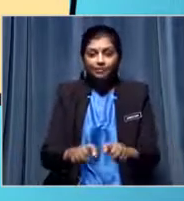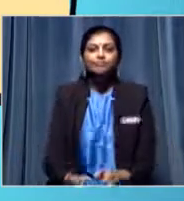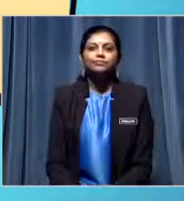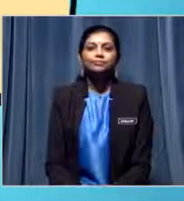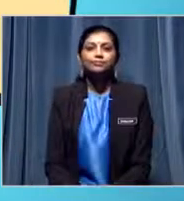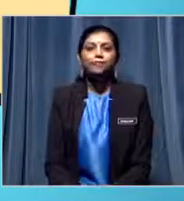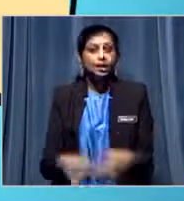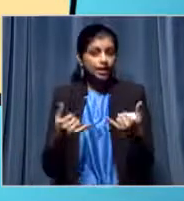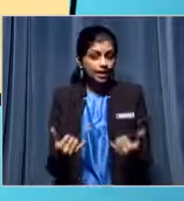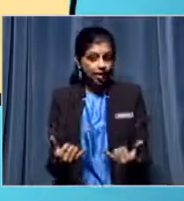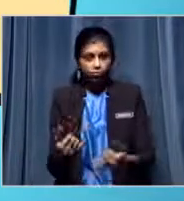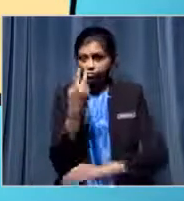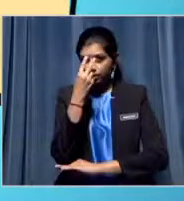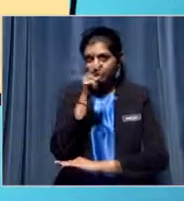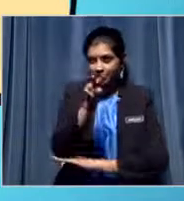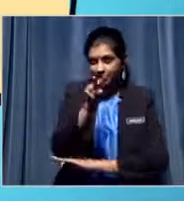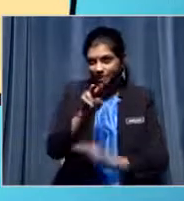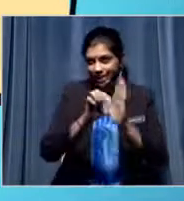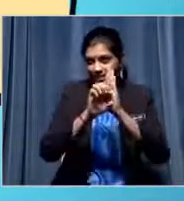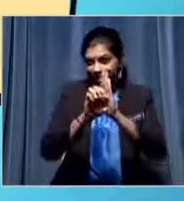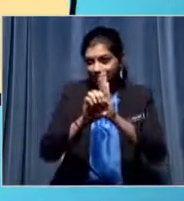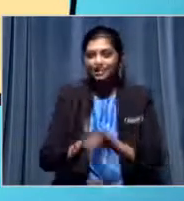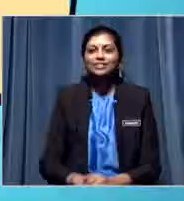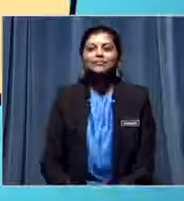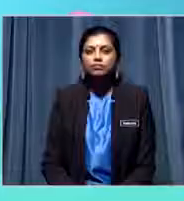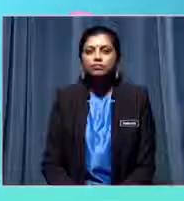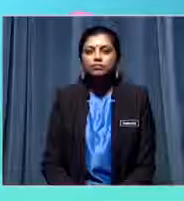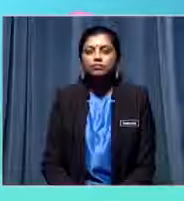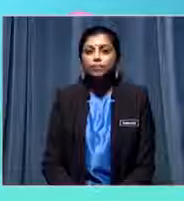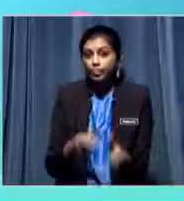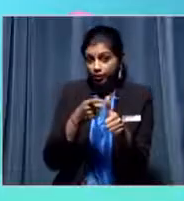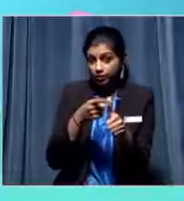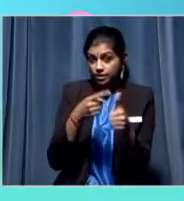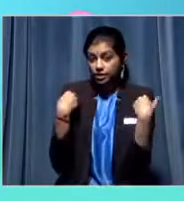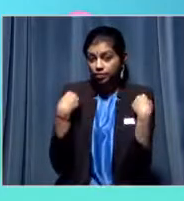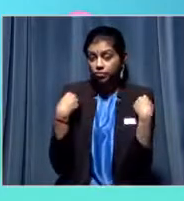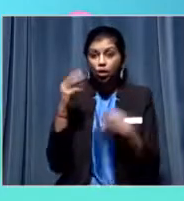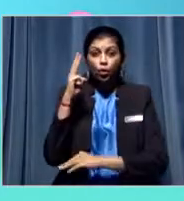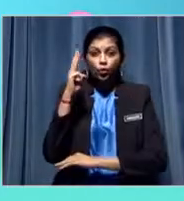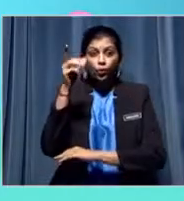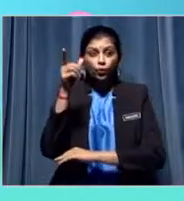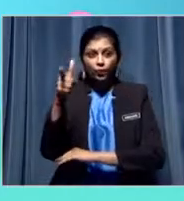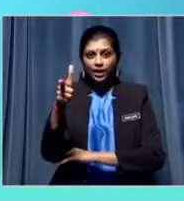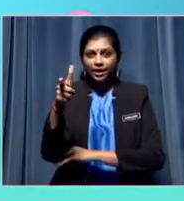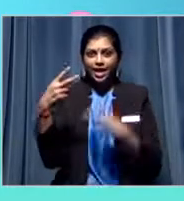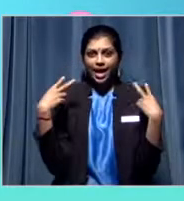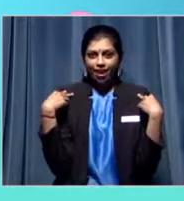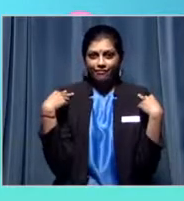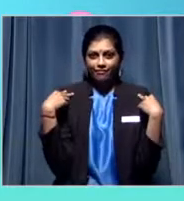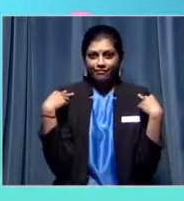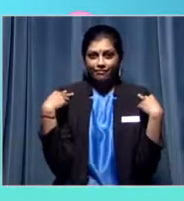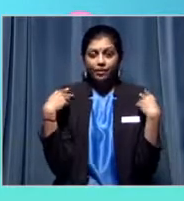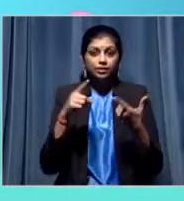Now, let's take a look at the examples. I will have left before she comes